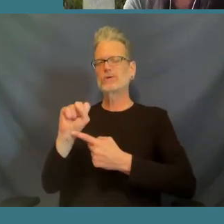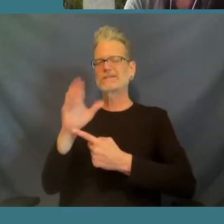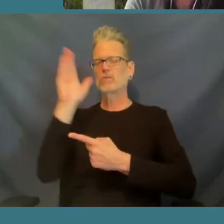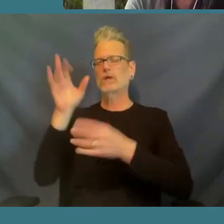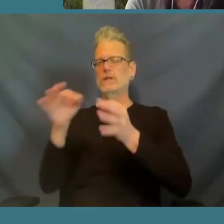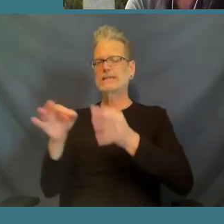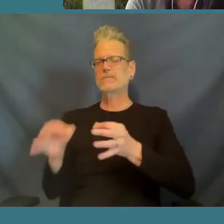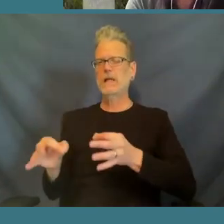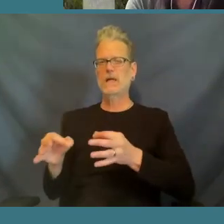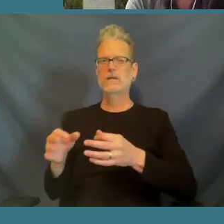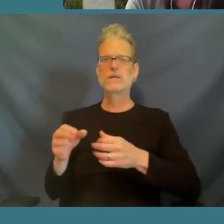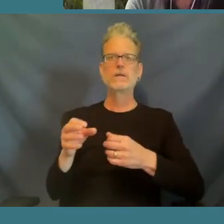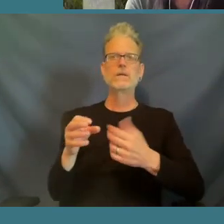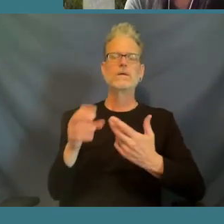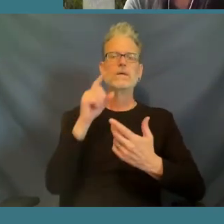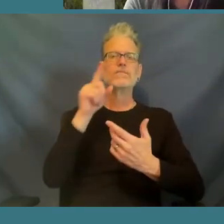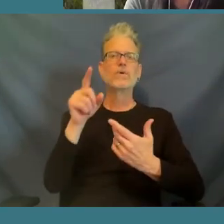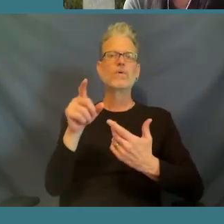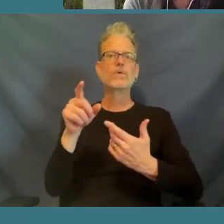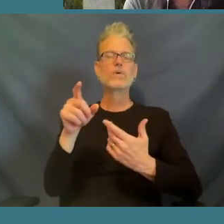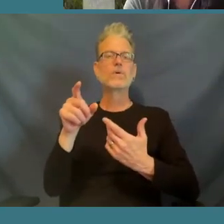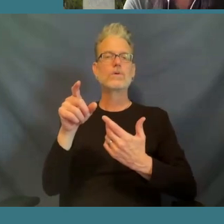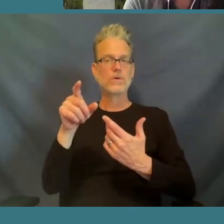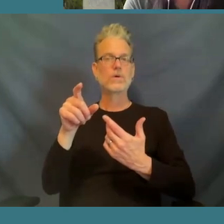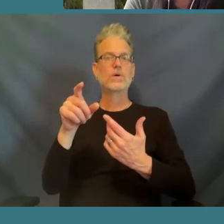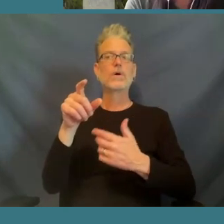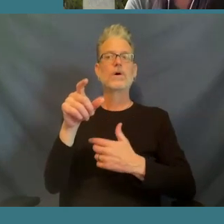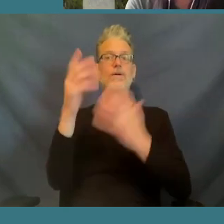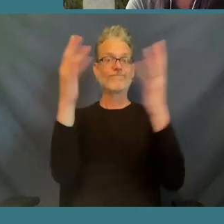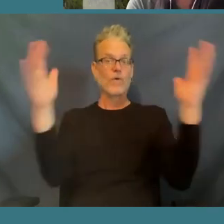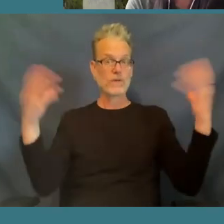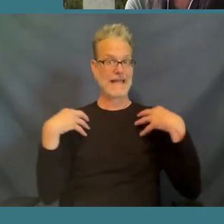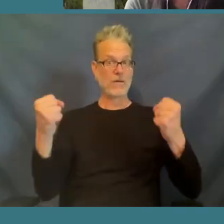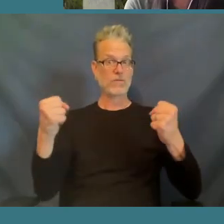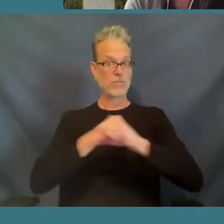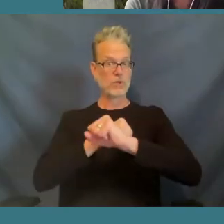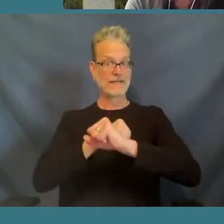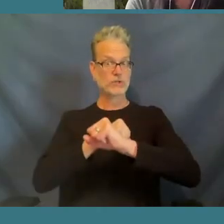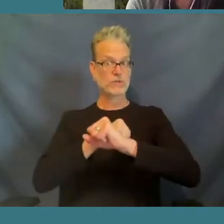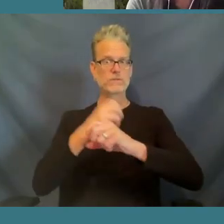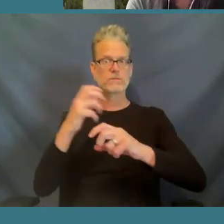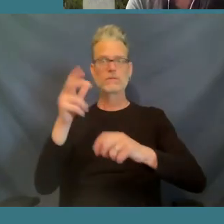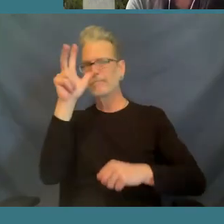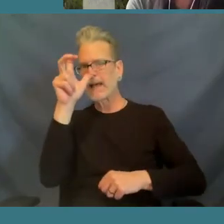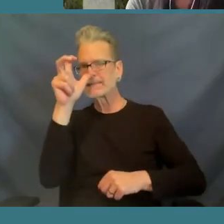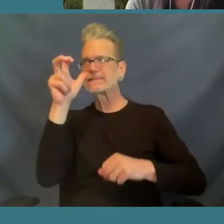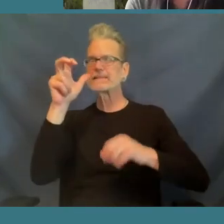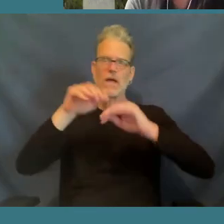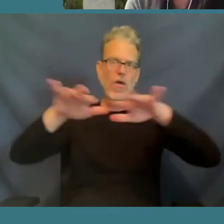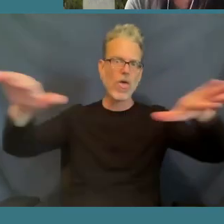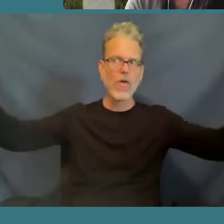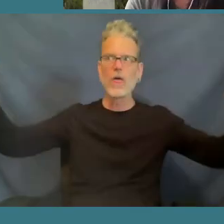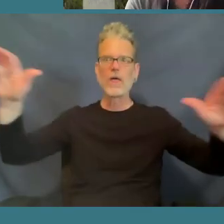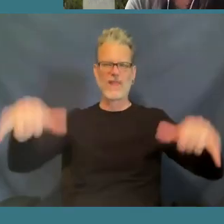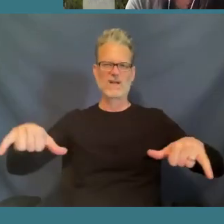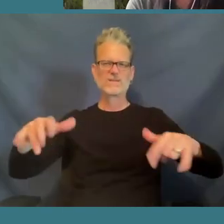state private tribal forestry, include forest health protection, which deals with invasives and pests across land ownerships, and